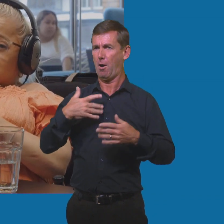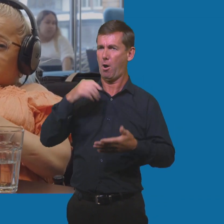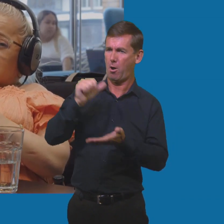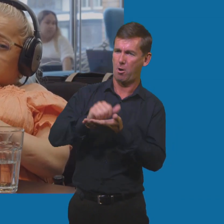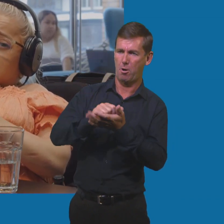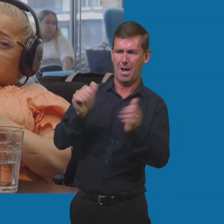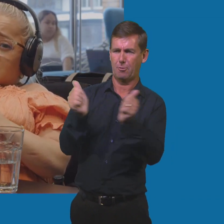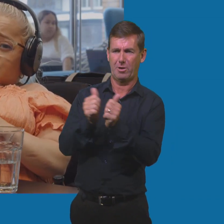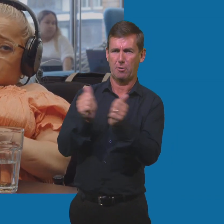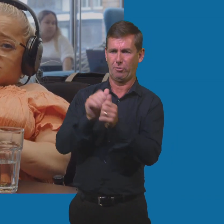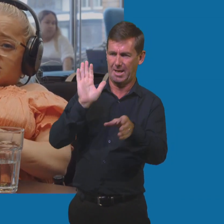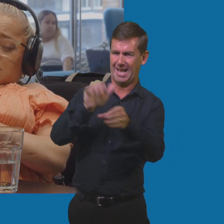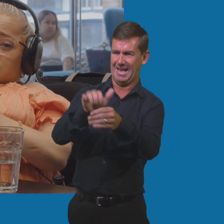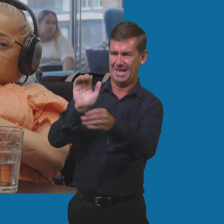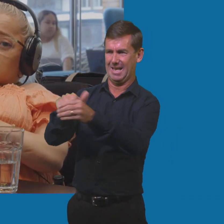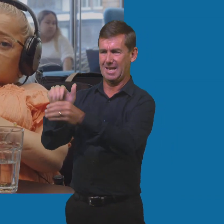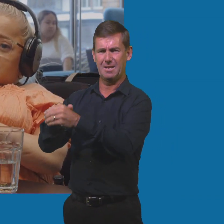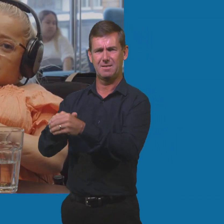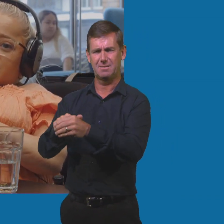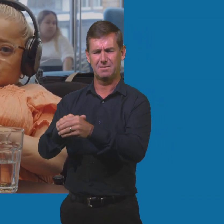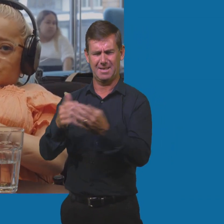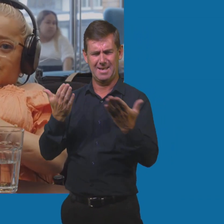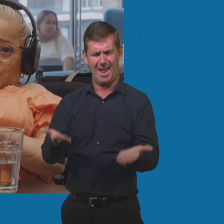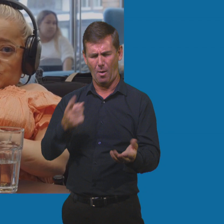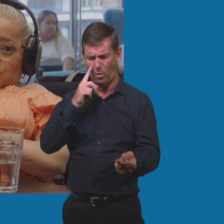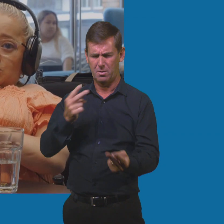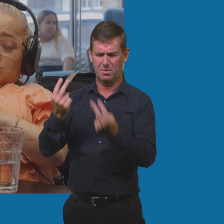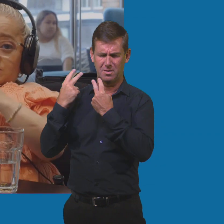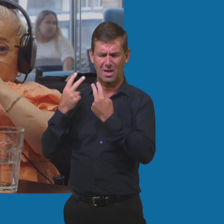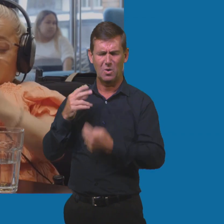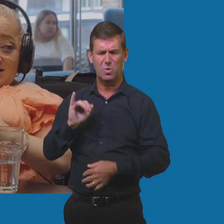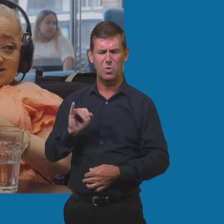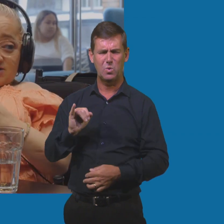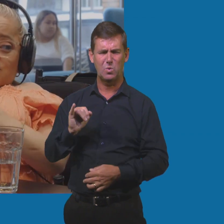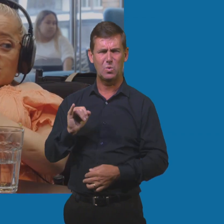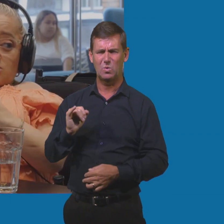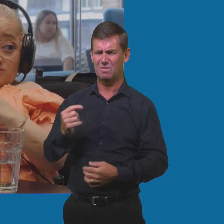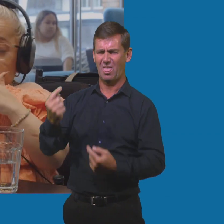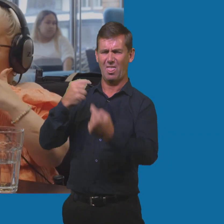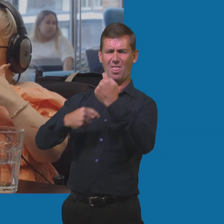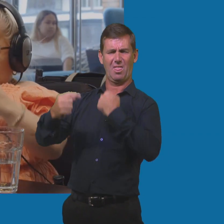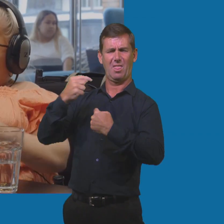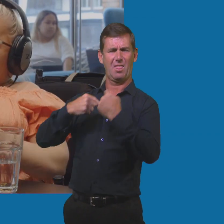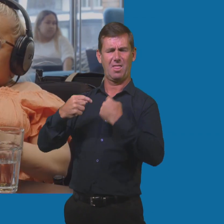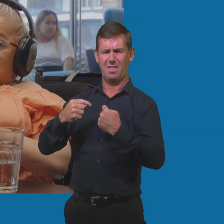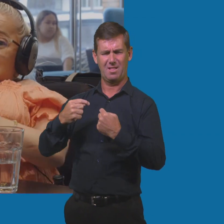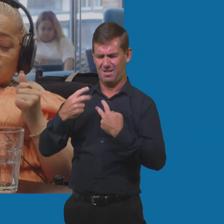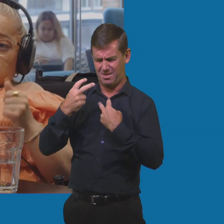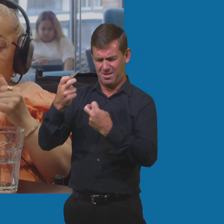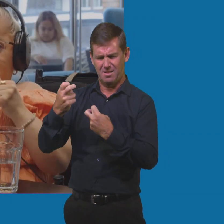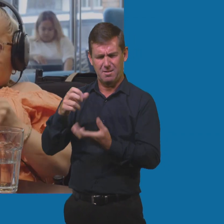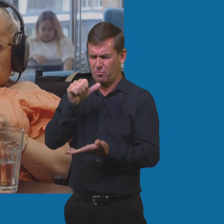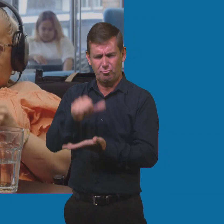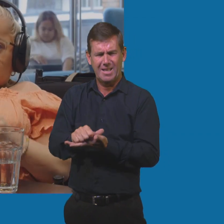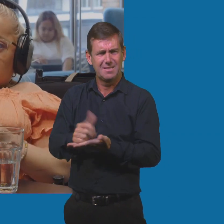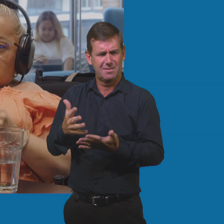I actually felt incredibly exploited because it wasn't beneficial for society, for my own community, and